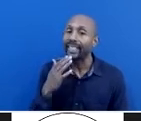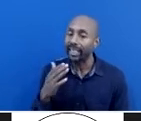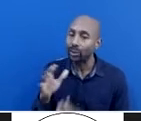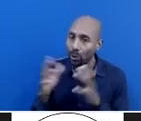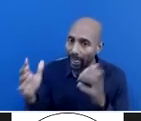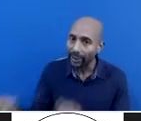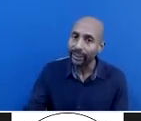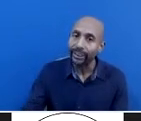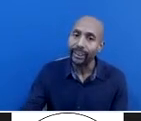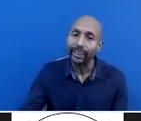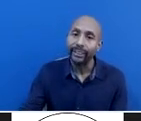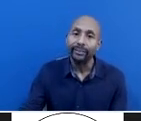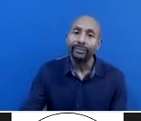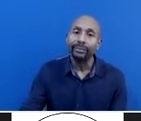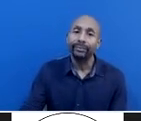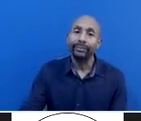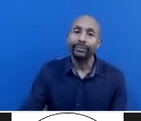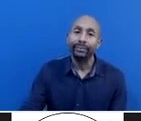offer your thoughts on